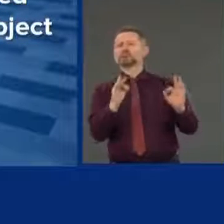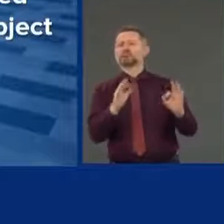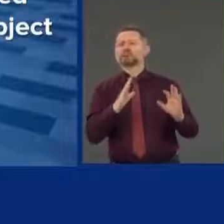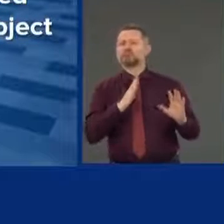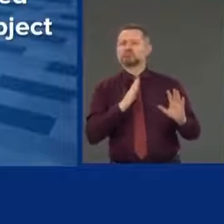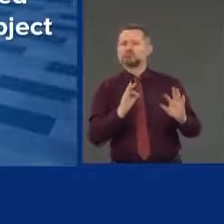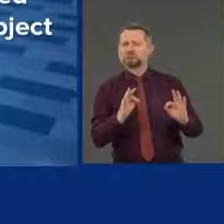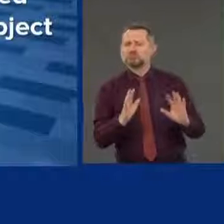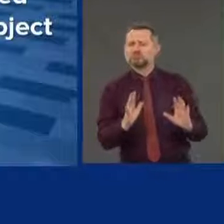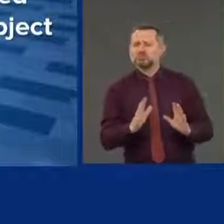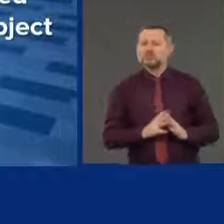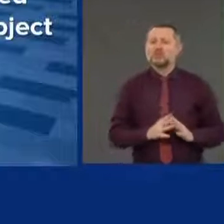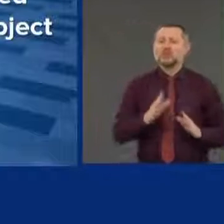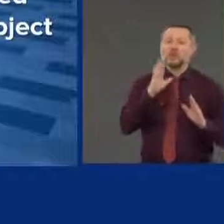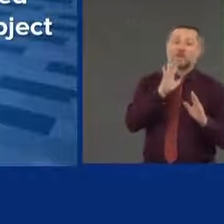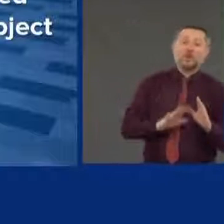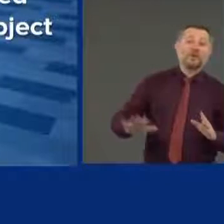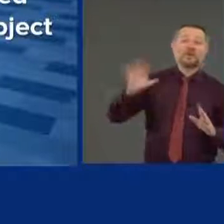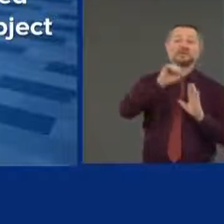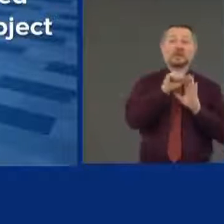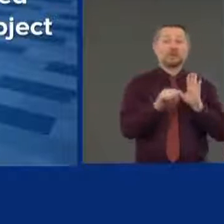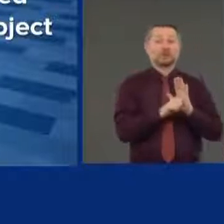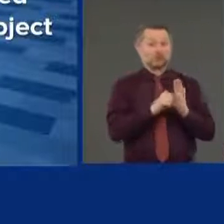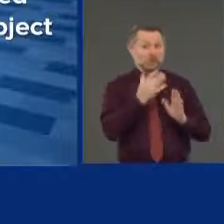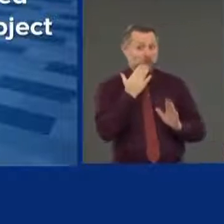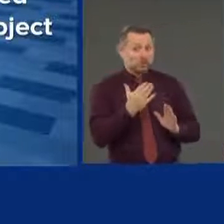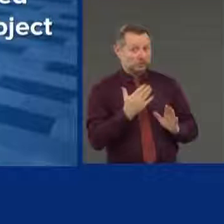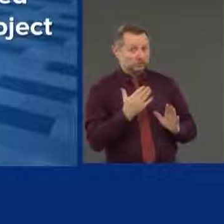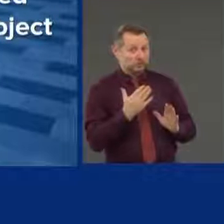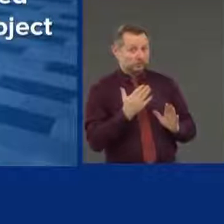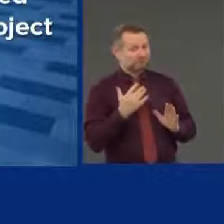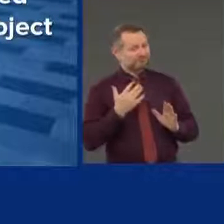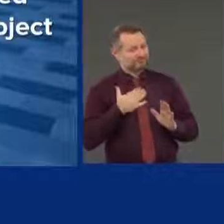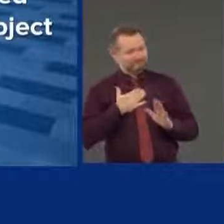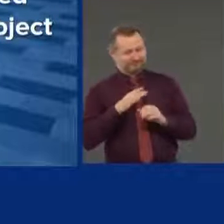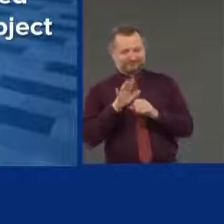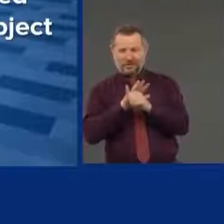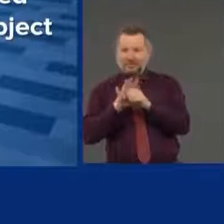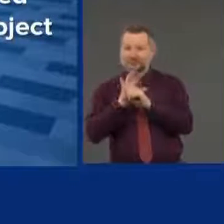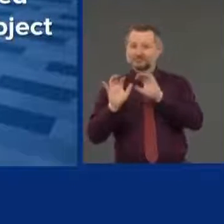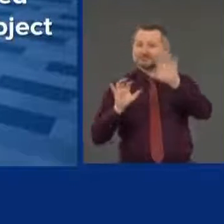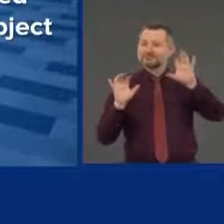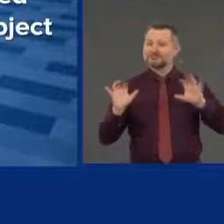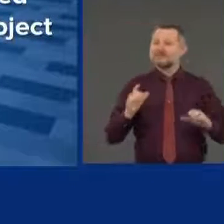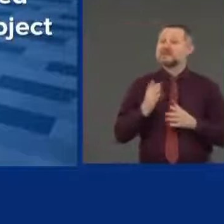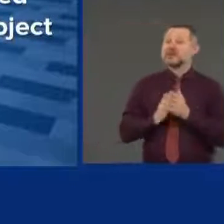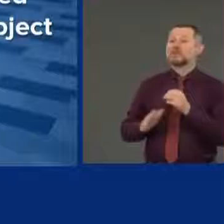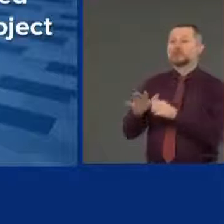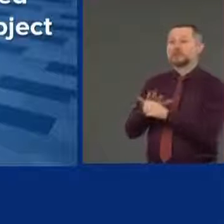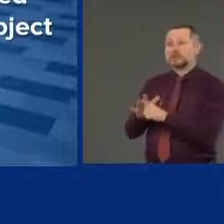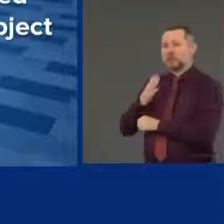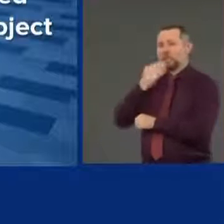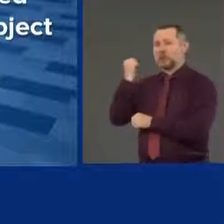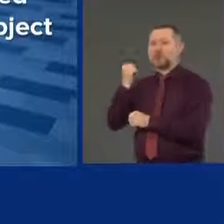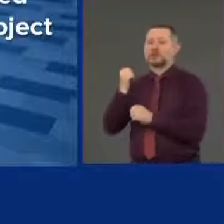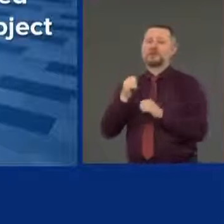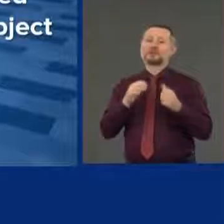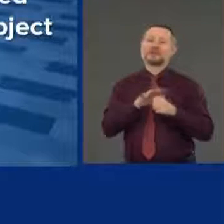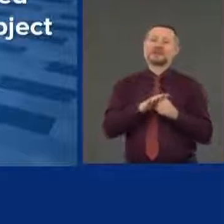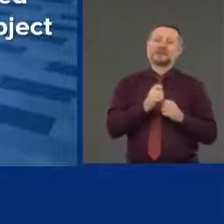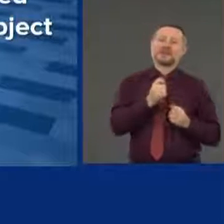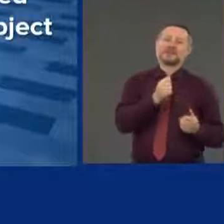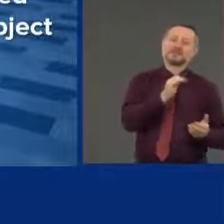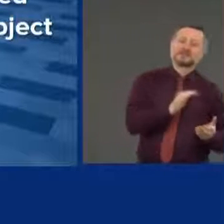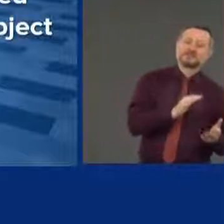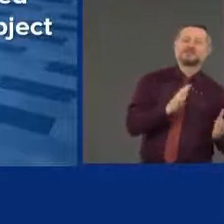Statewide, they look very good for the regions, some areas better than others, but there's always been a variance from region